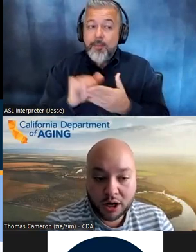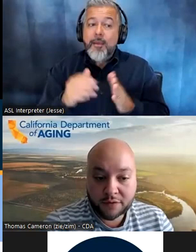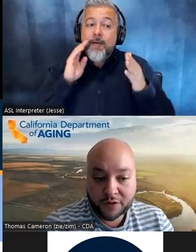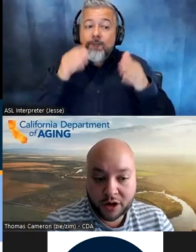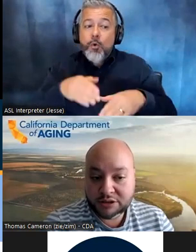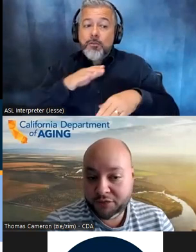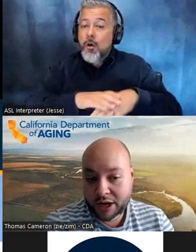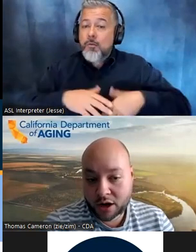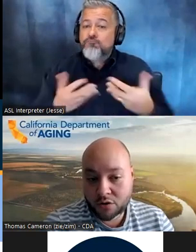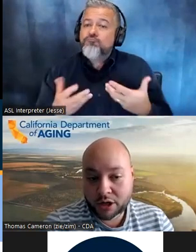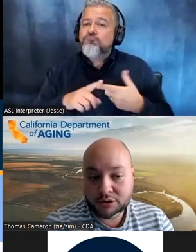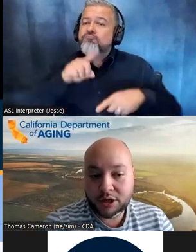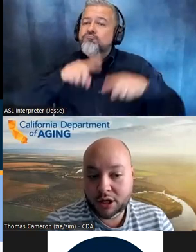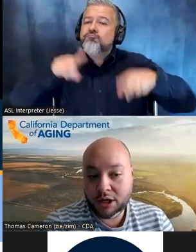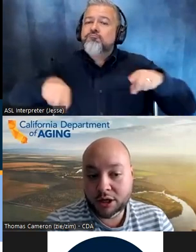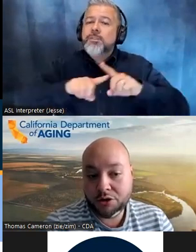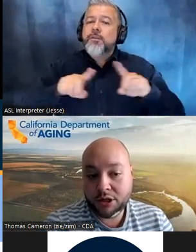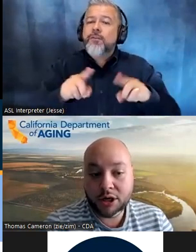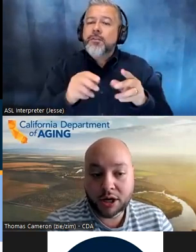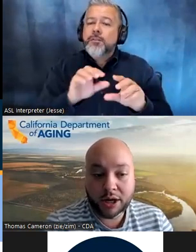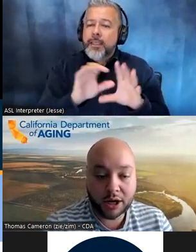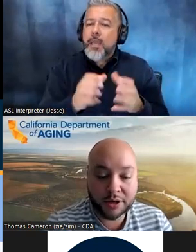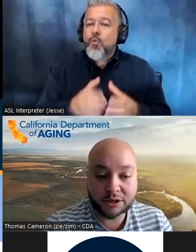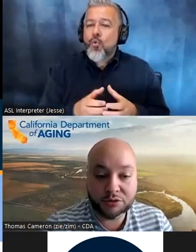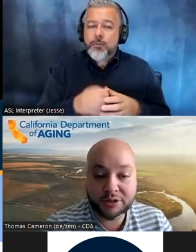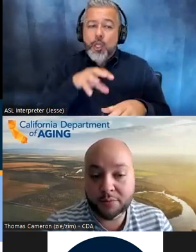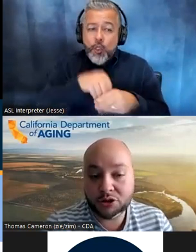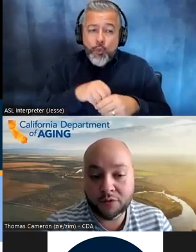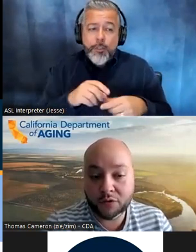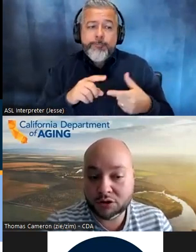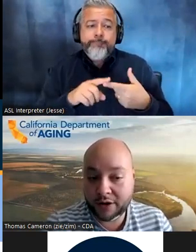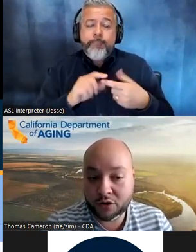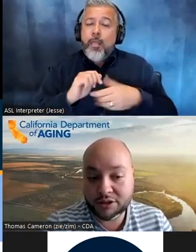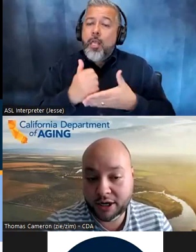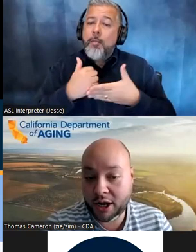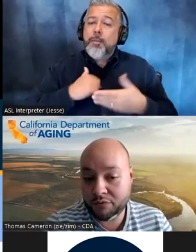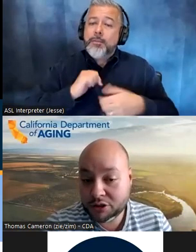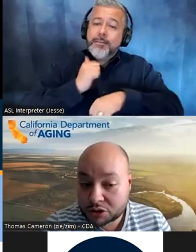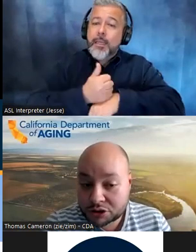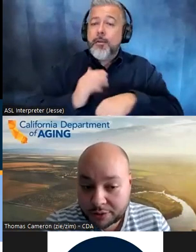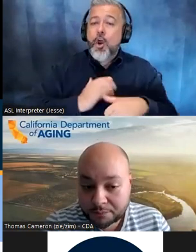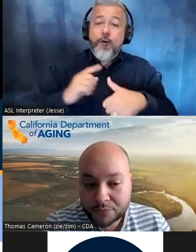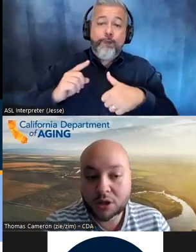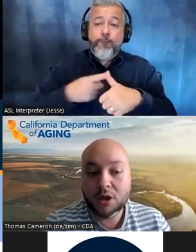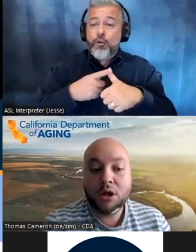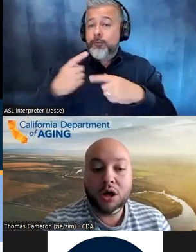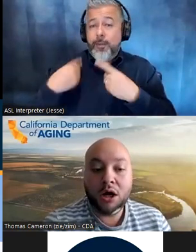on various different categories, including helping us to establish our first ever data and research